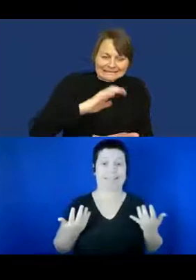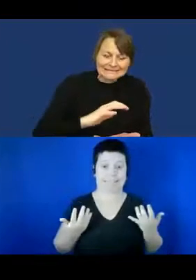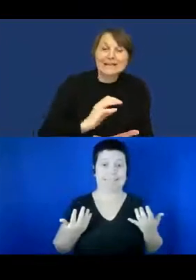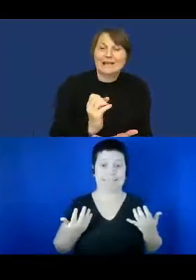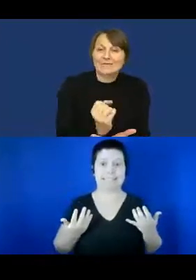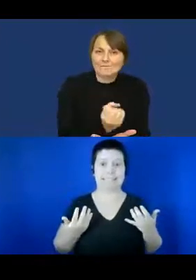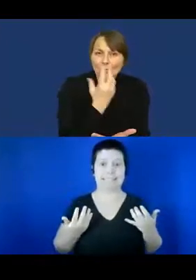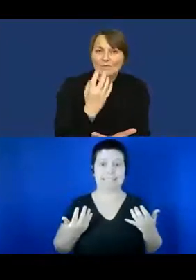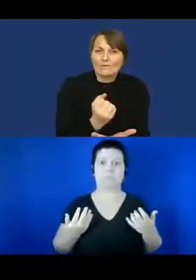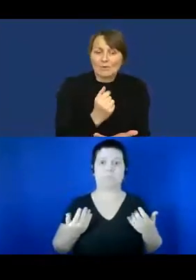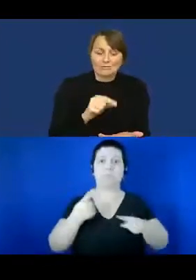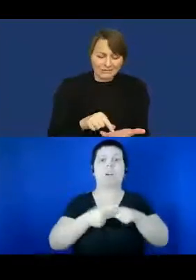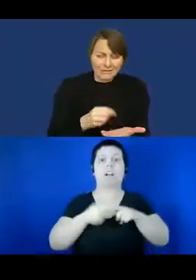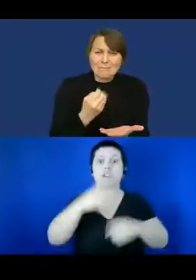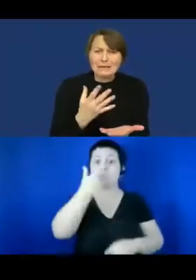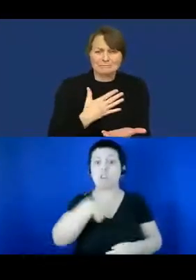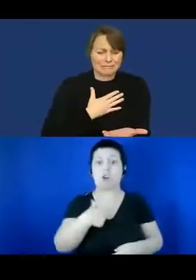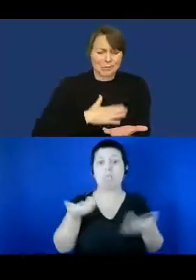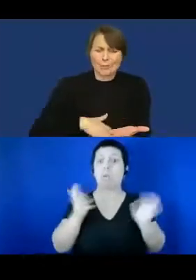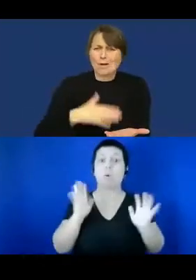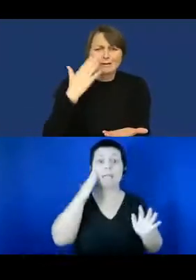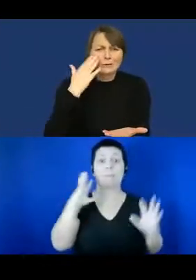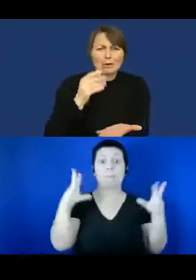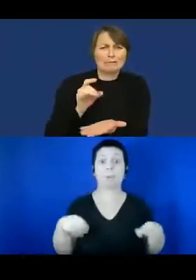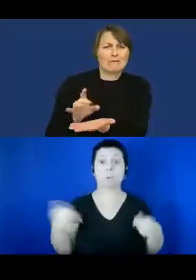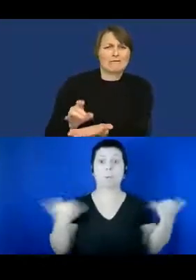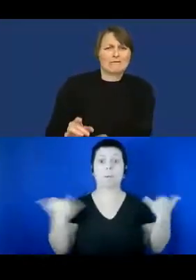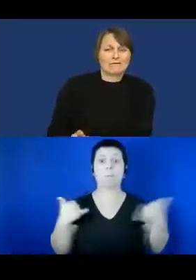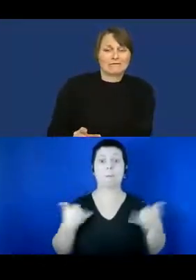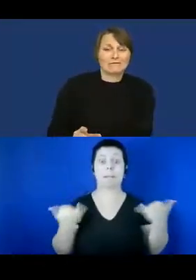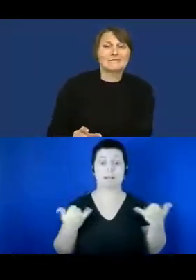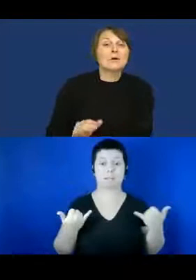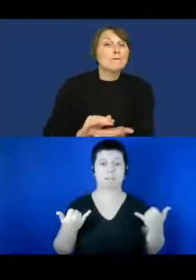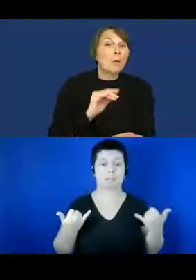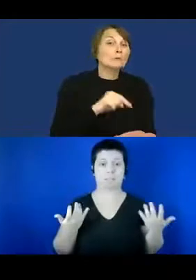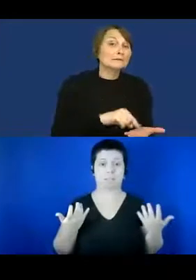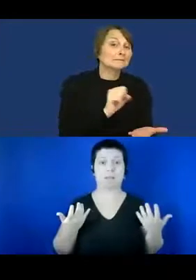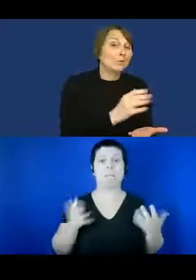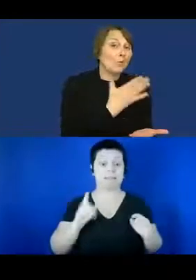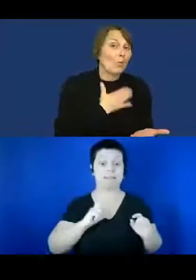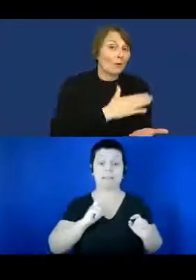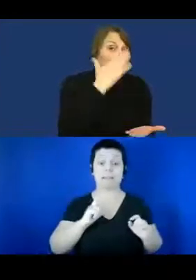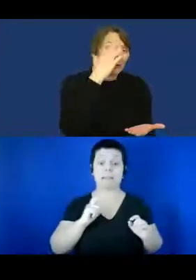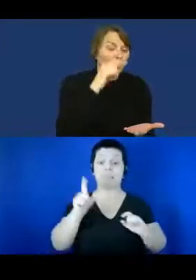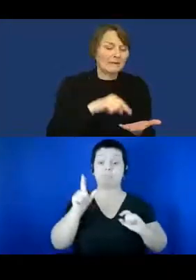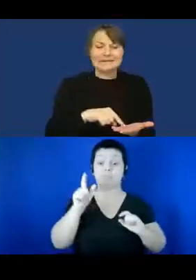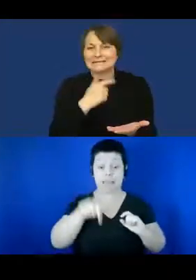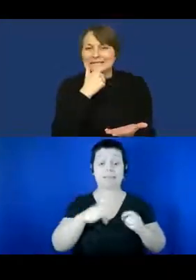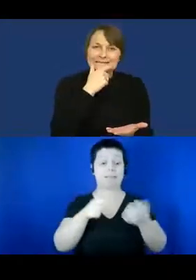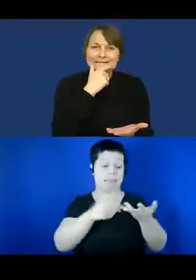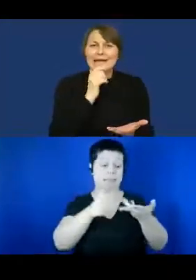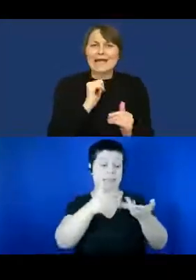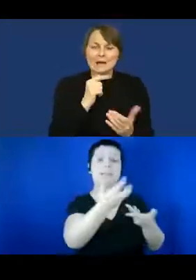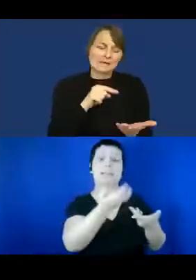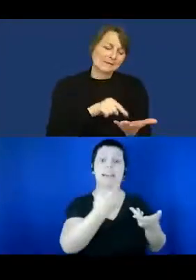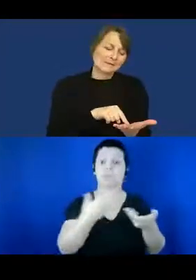isn't interested in, and a small amount of stuff that the user is interested in. But the challenge is in how we make sure we're